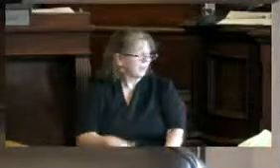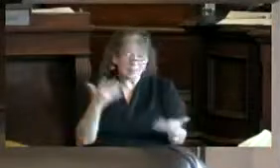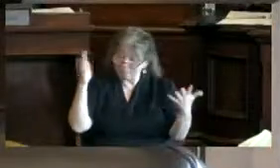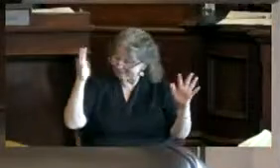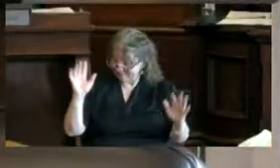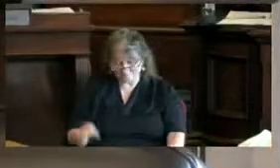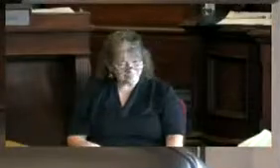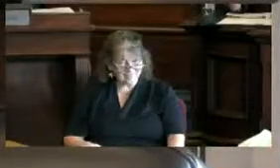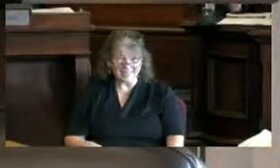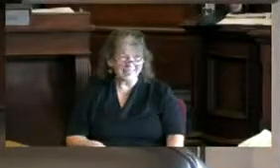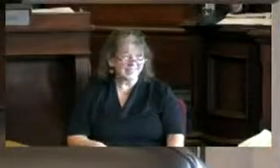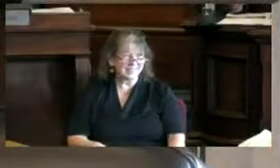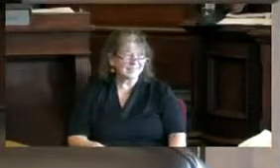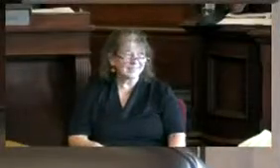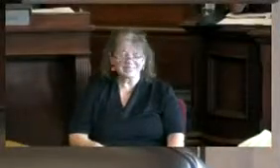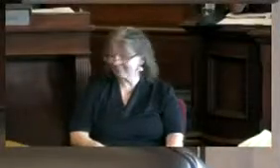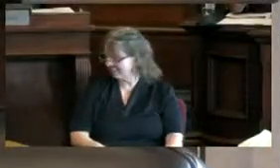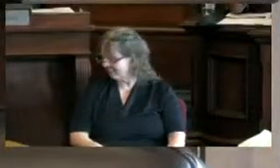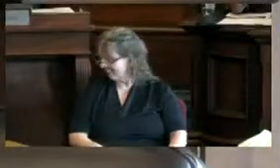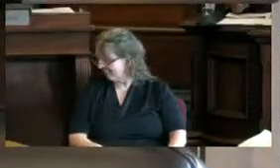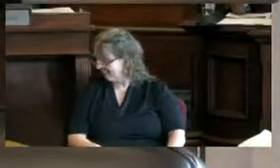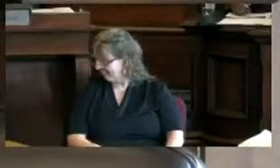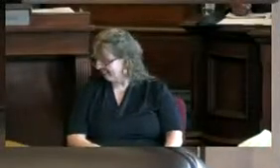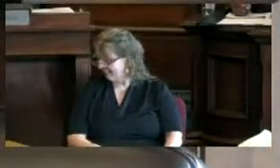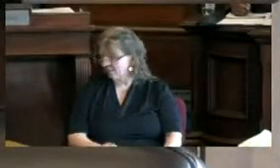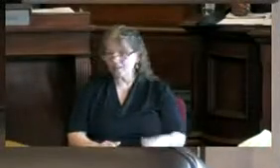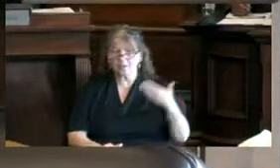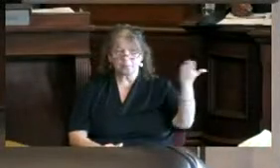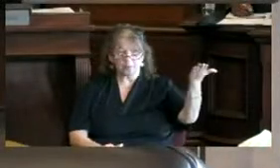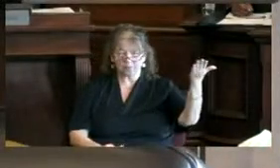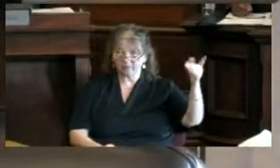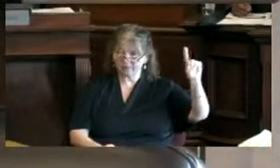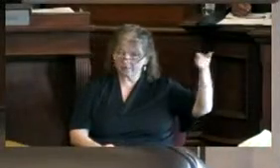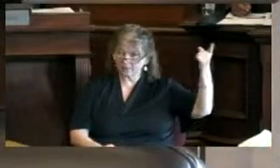No, that's yet. It. Okay. I need a motion. I move it.